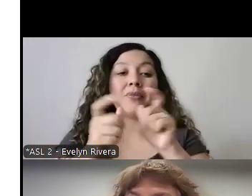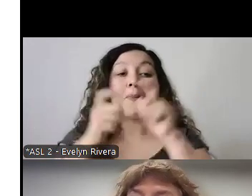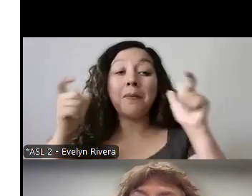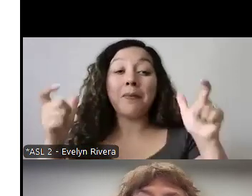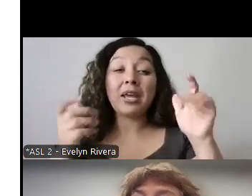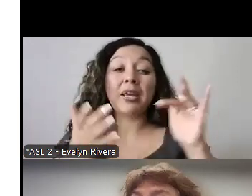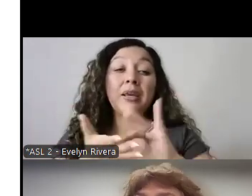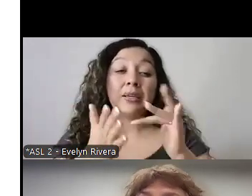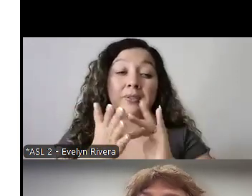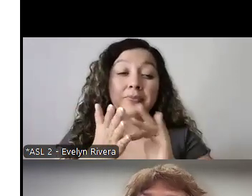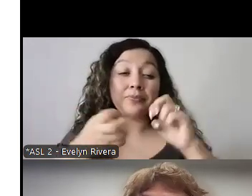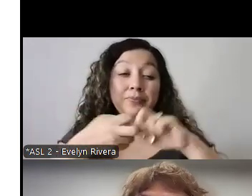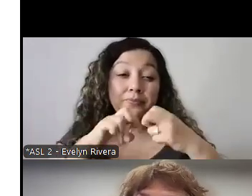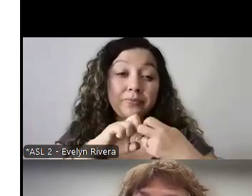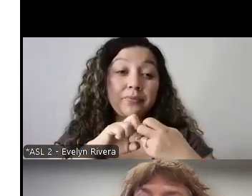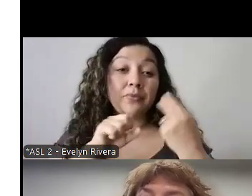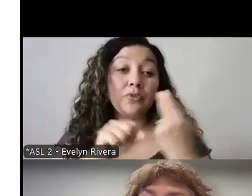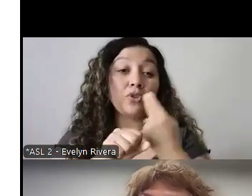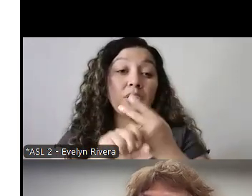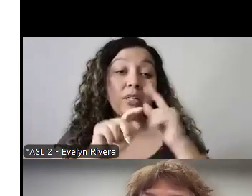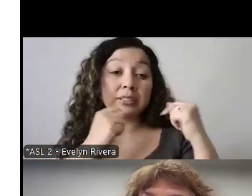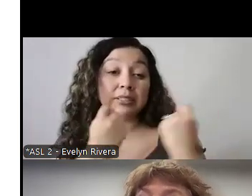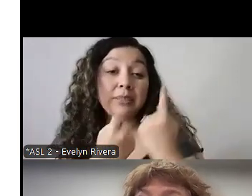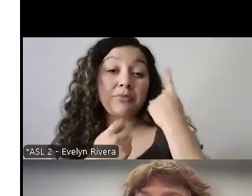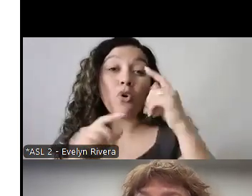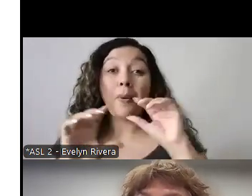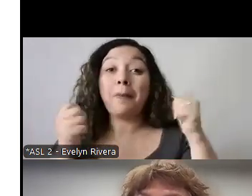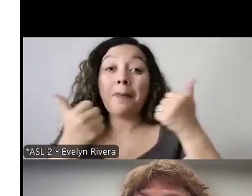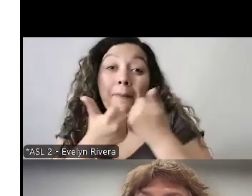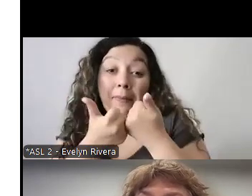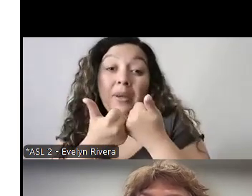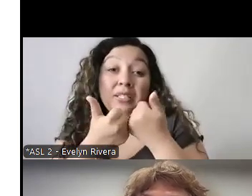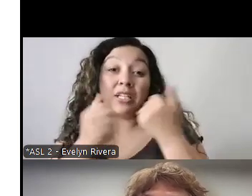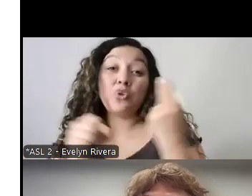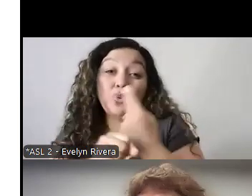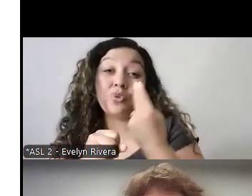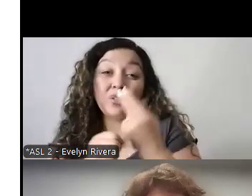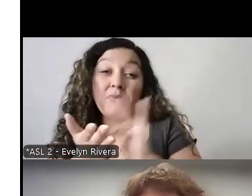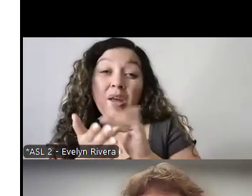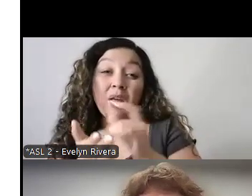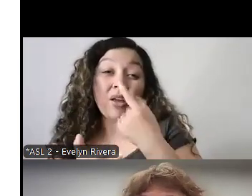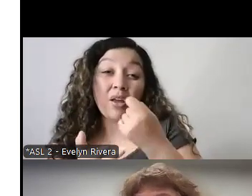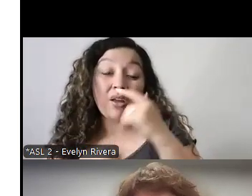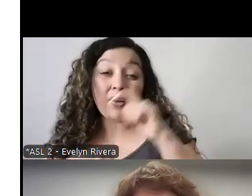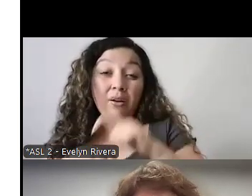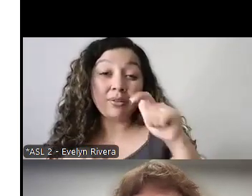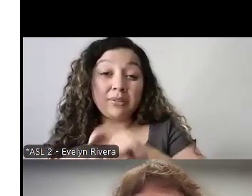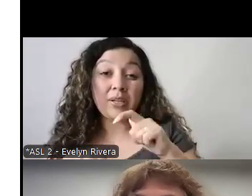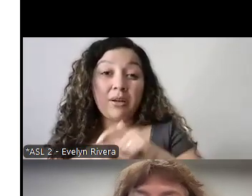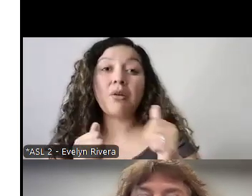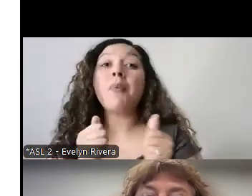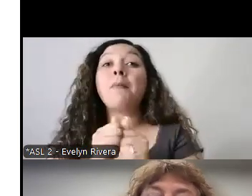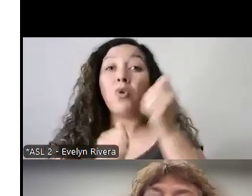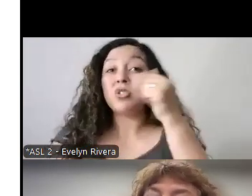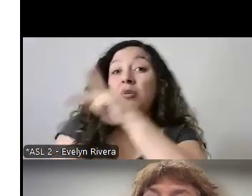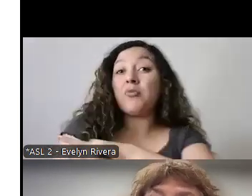one of you about the major challenges about taking medications. And most of the participants are in